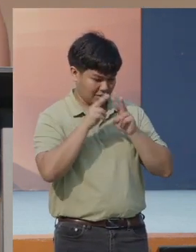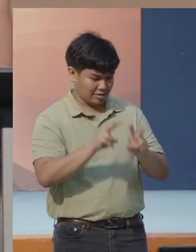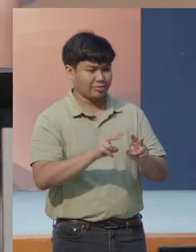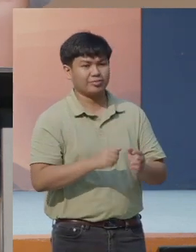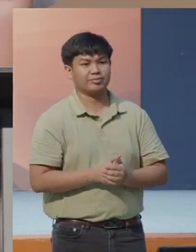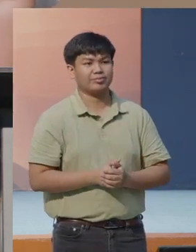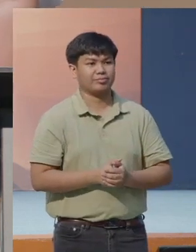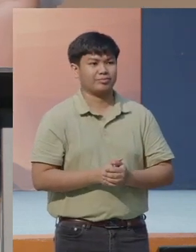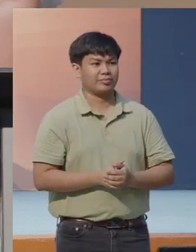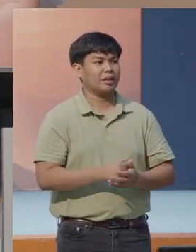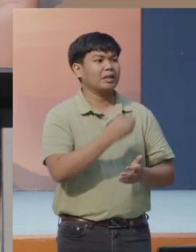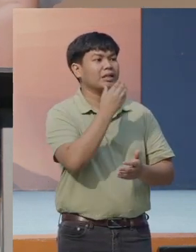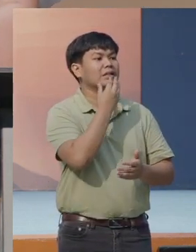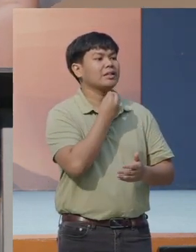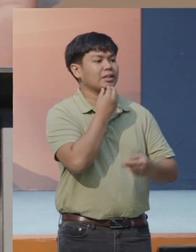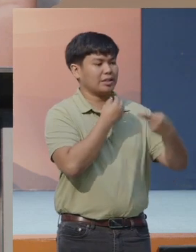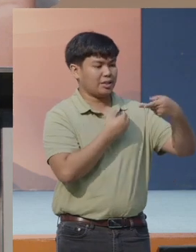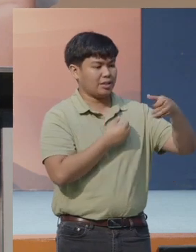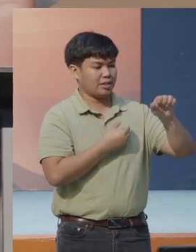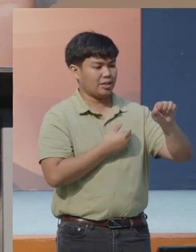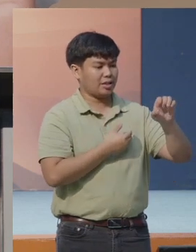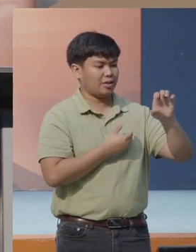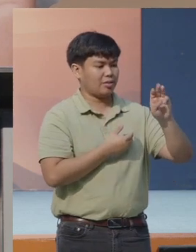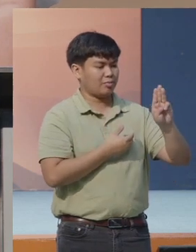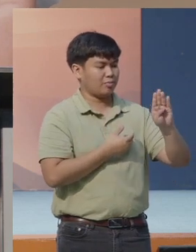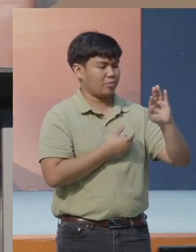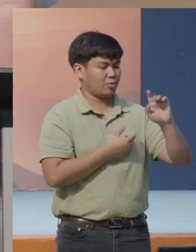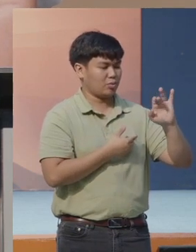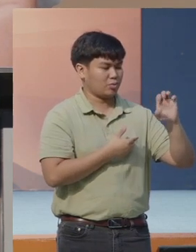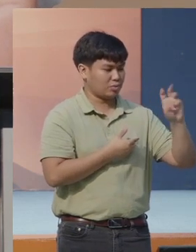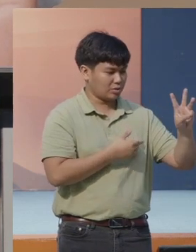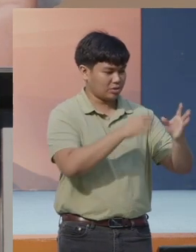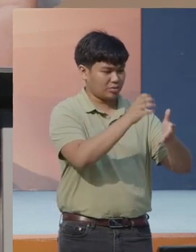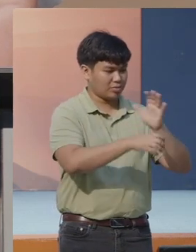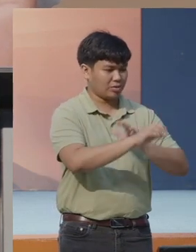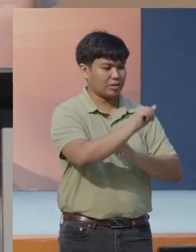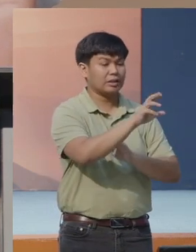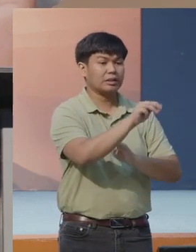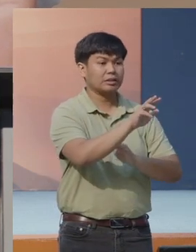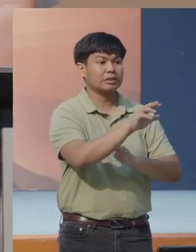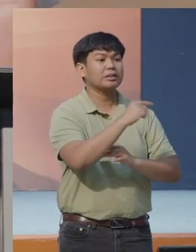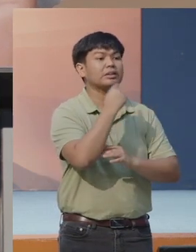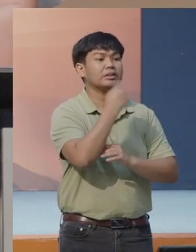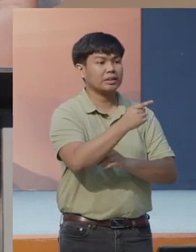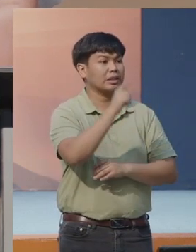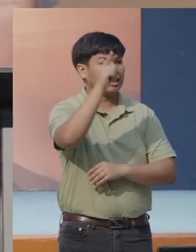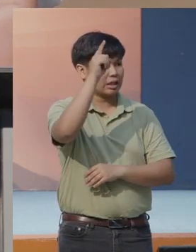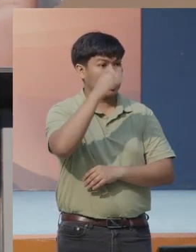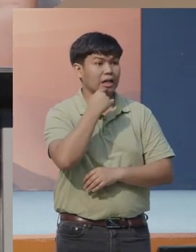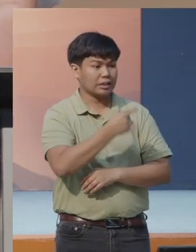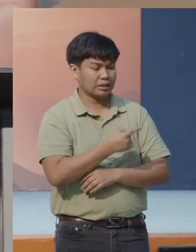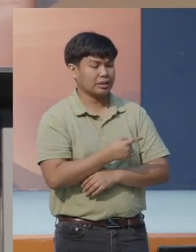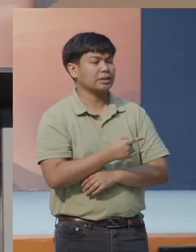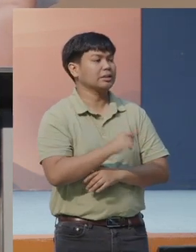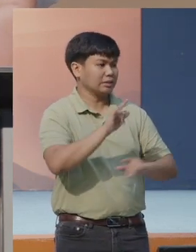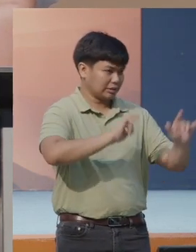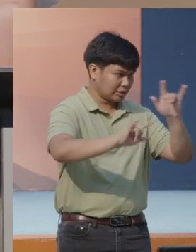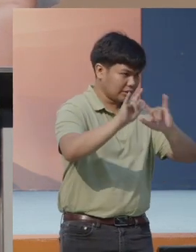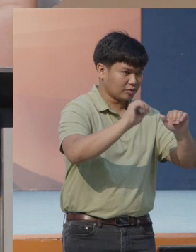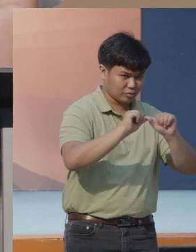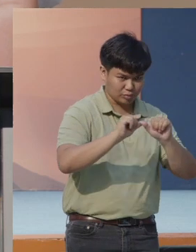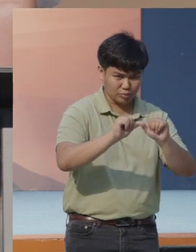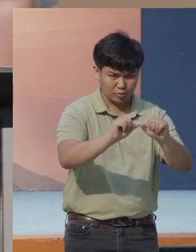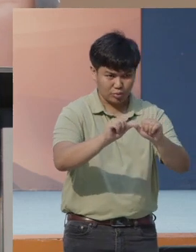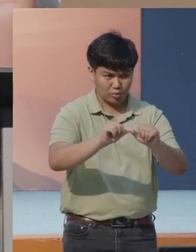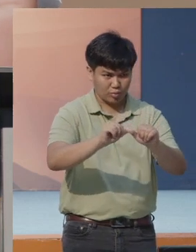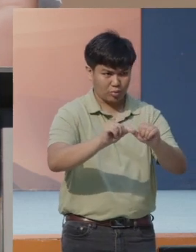Hebrews 13, 1-2 says this, let brotherly love continue. Do not neglect to show